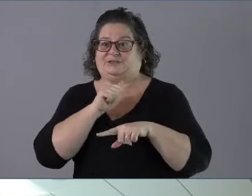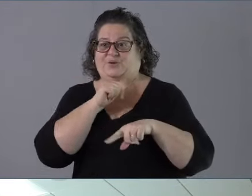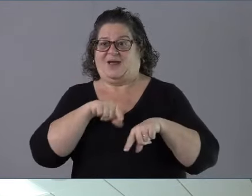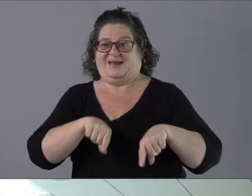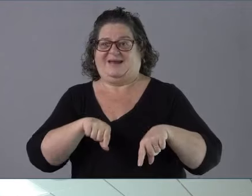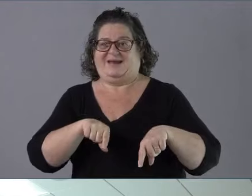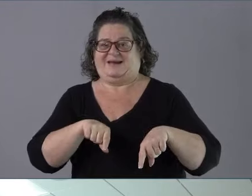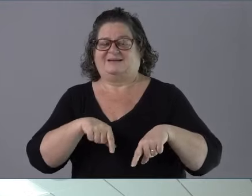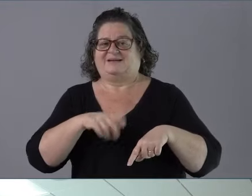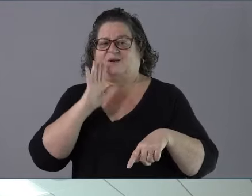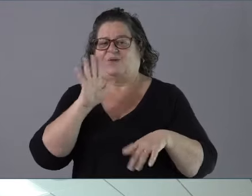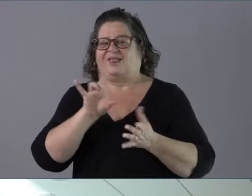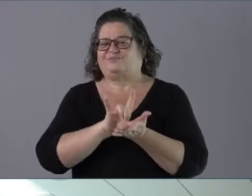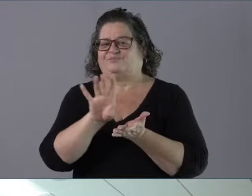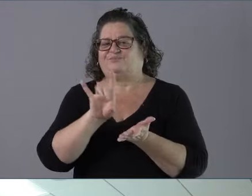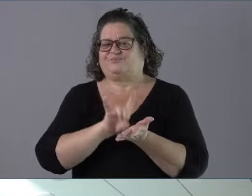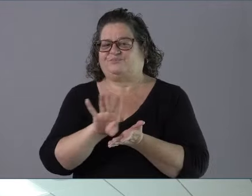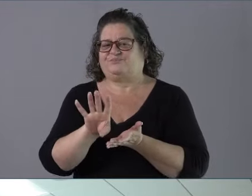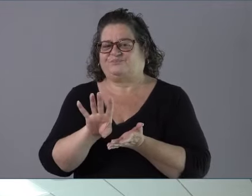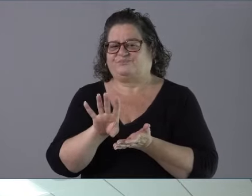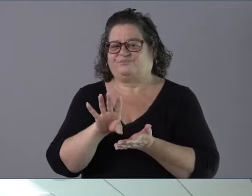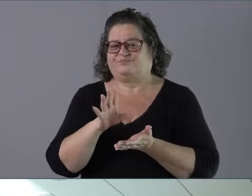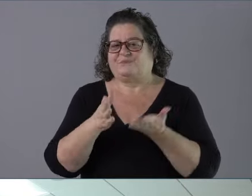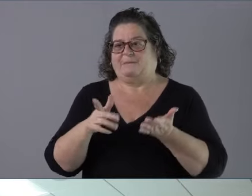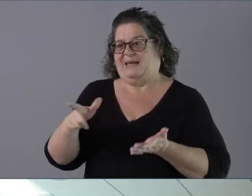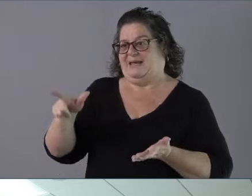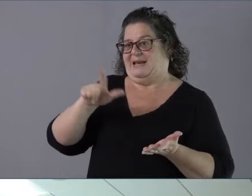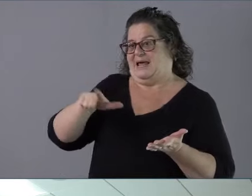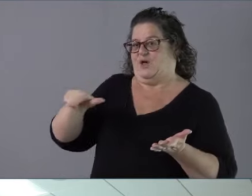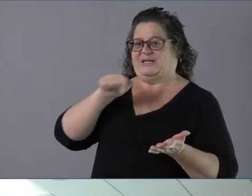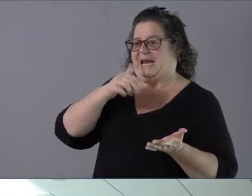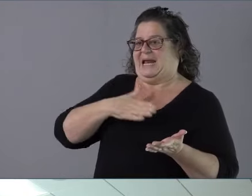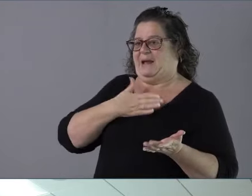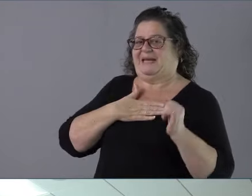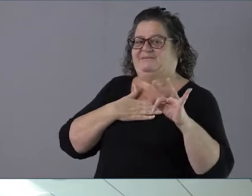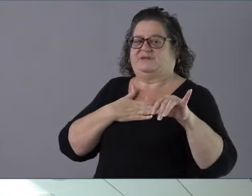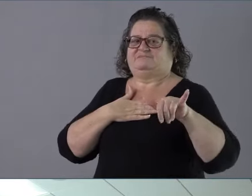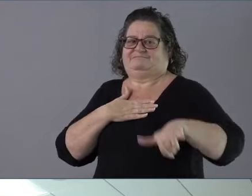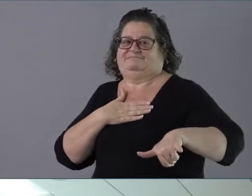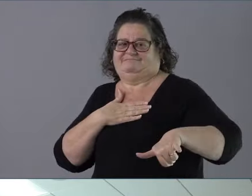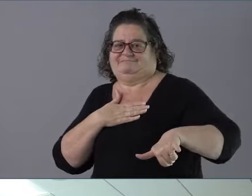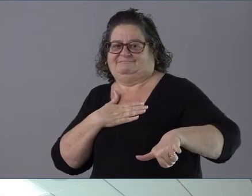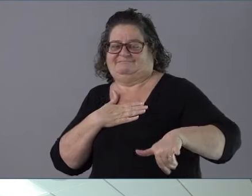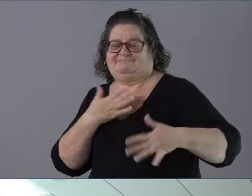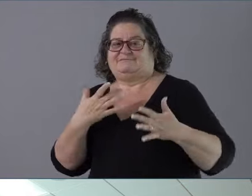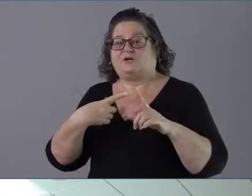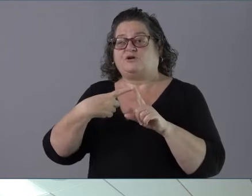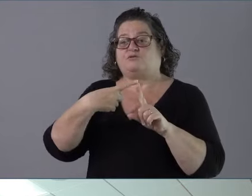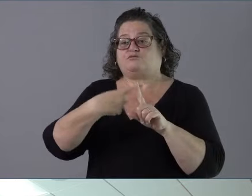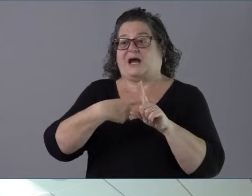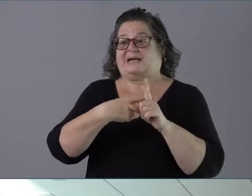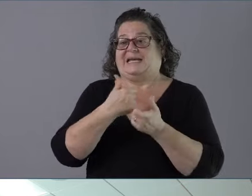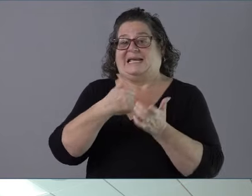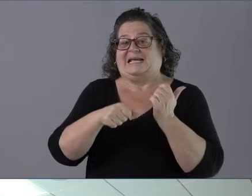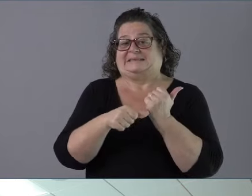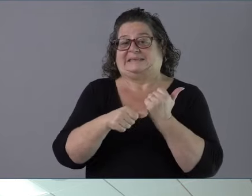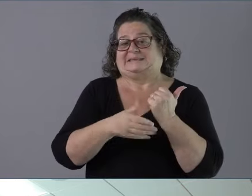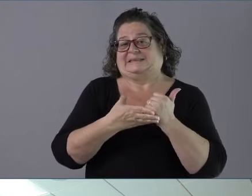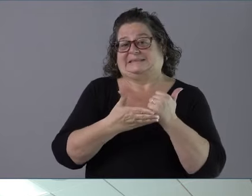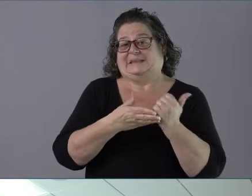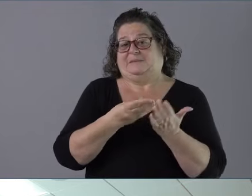not so much landlords, but I want to ask about the Renters Assistance Program. That money is getting out at